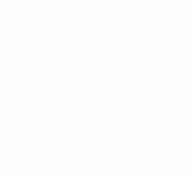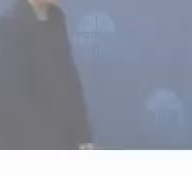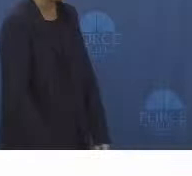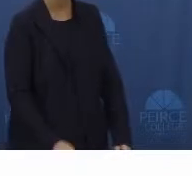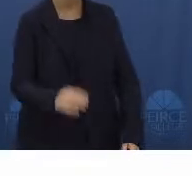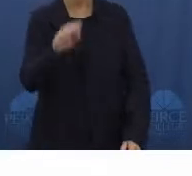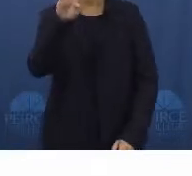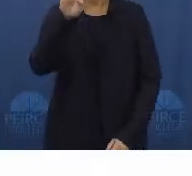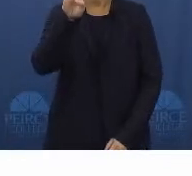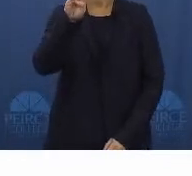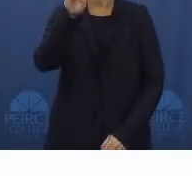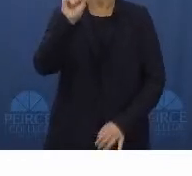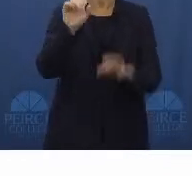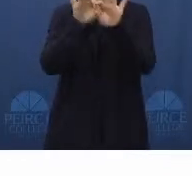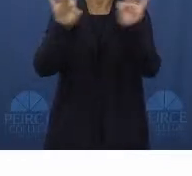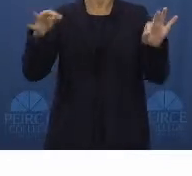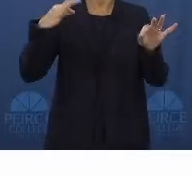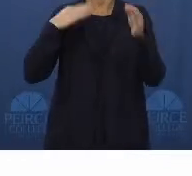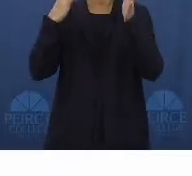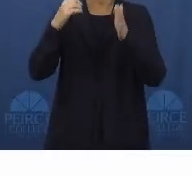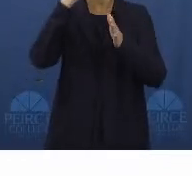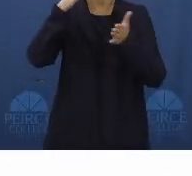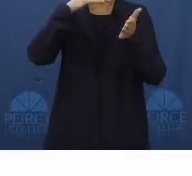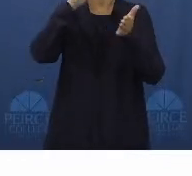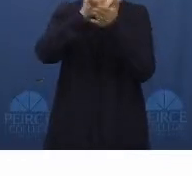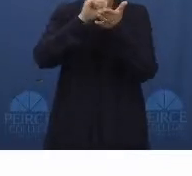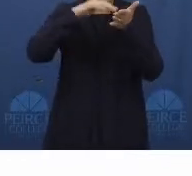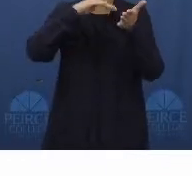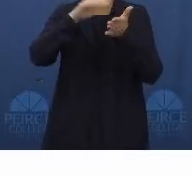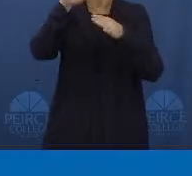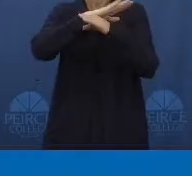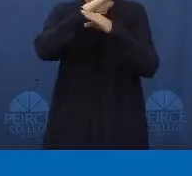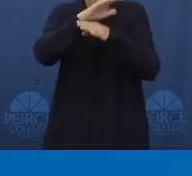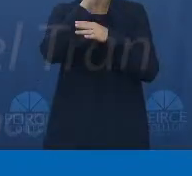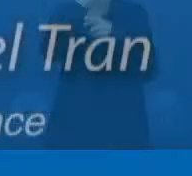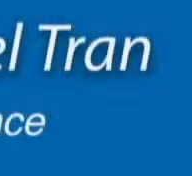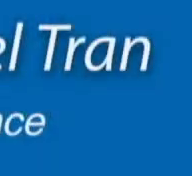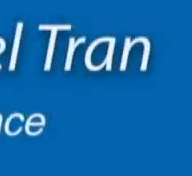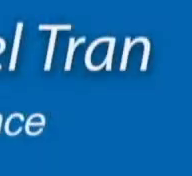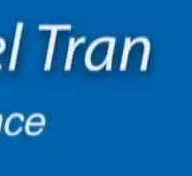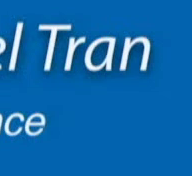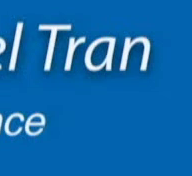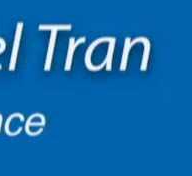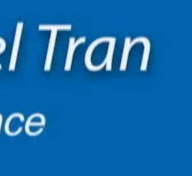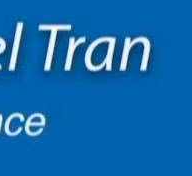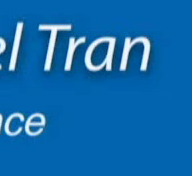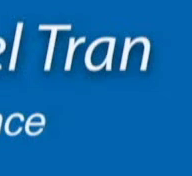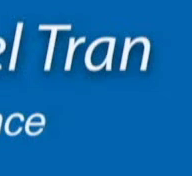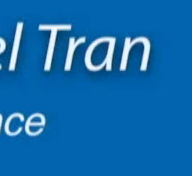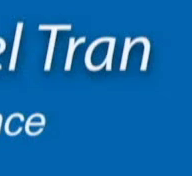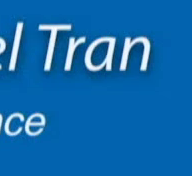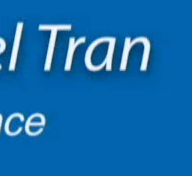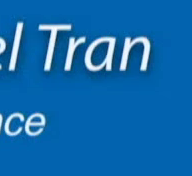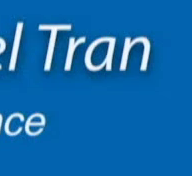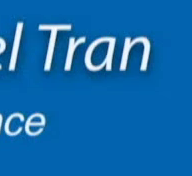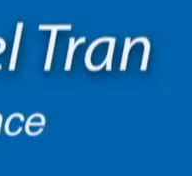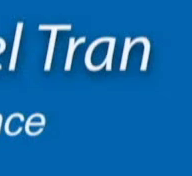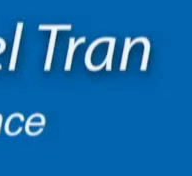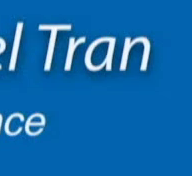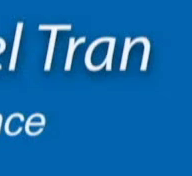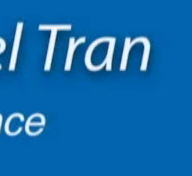The Bachelor of Science candidate for Legal Studies and Business is Patrick Michael Tran.